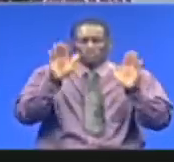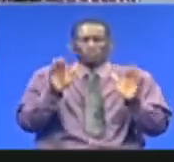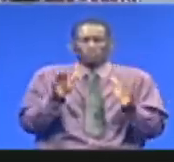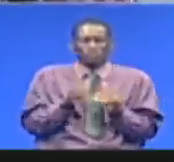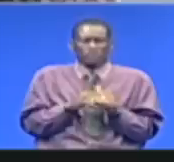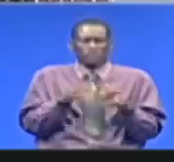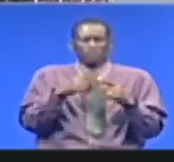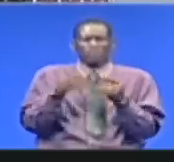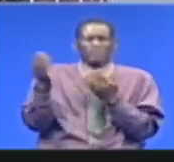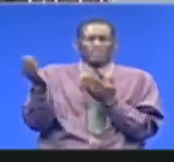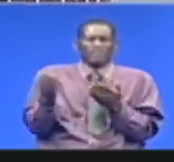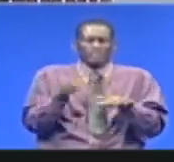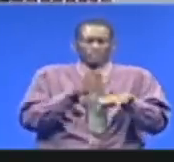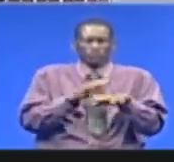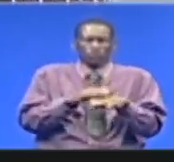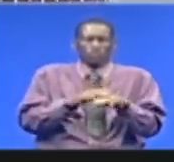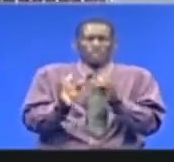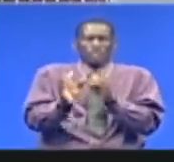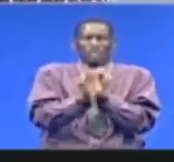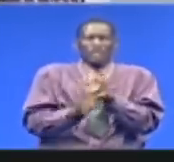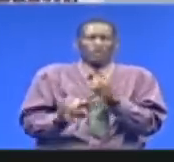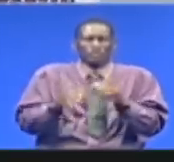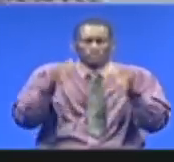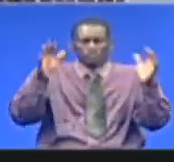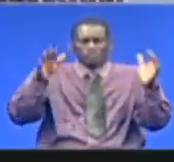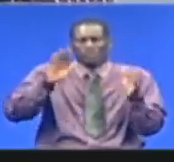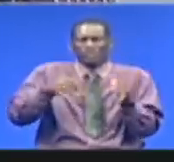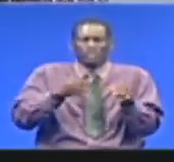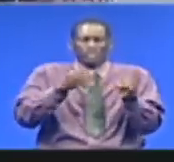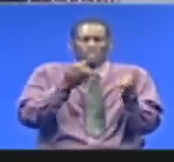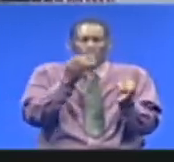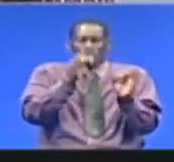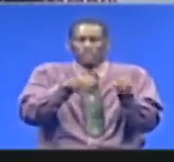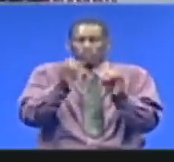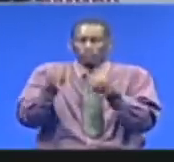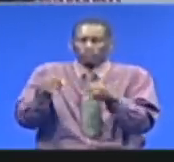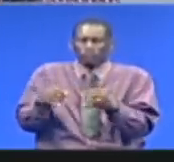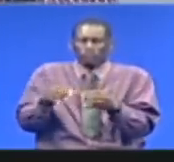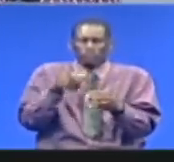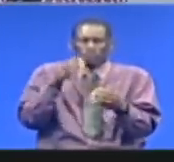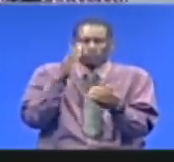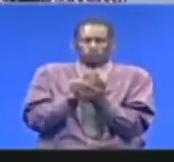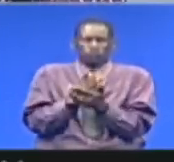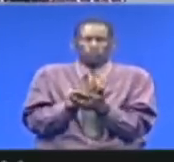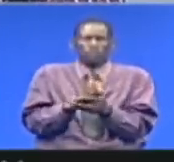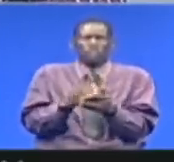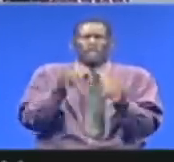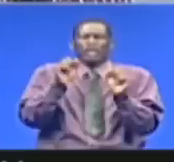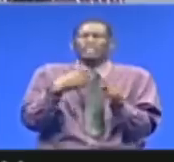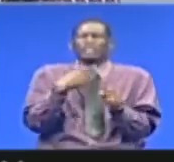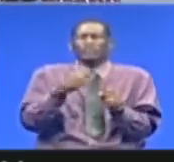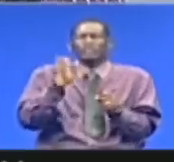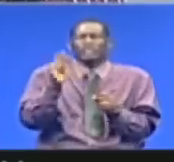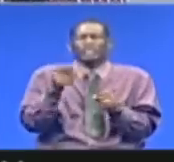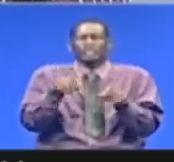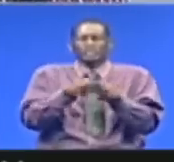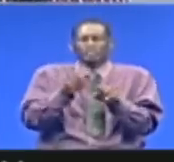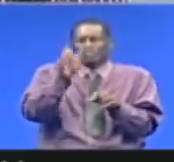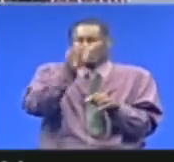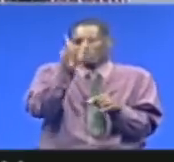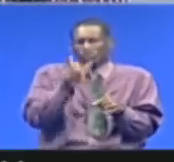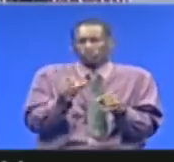But it's good. The country is bigger than any one of us, and that is for sure. And I can tell you, Kenya, even in the region of